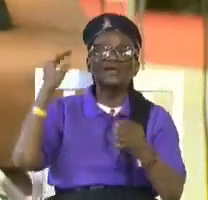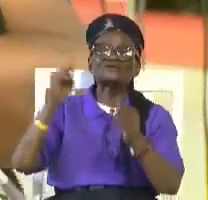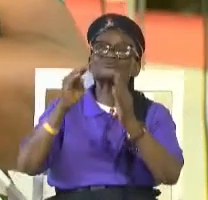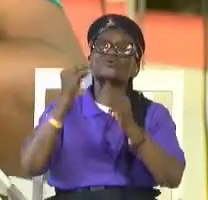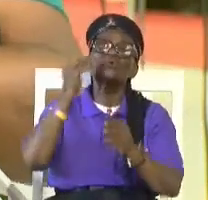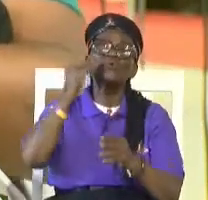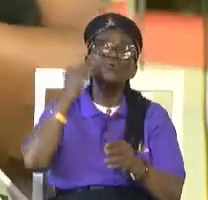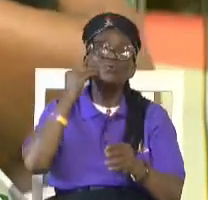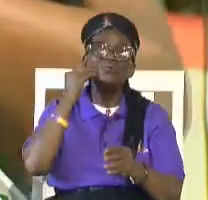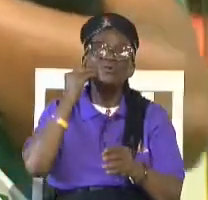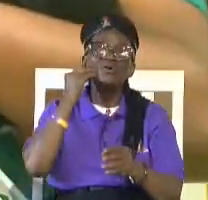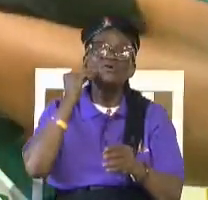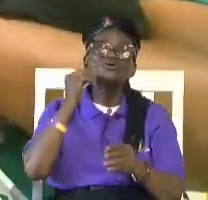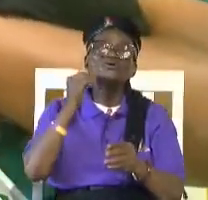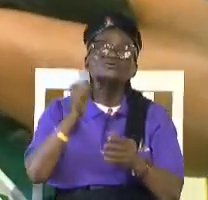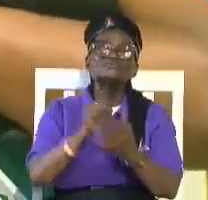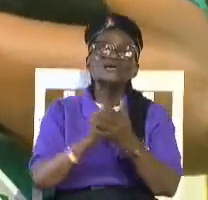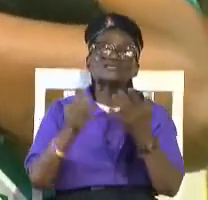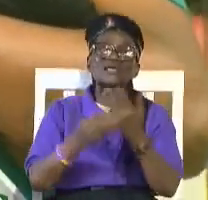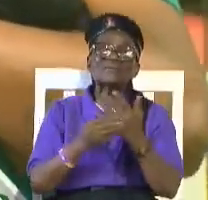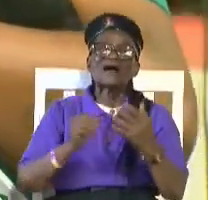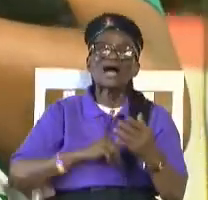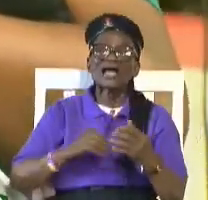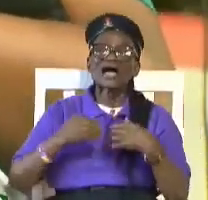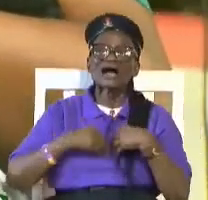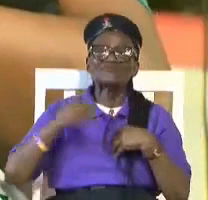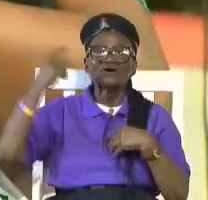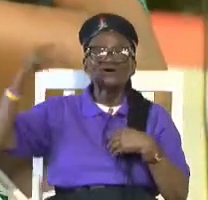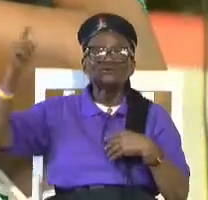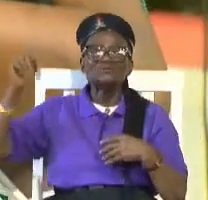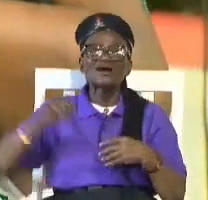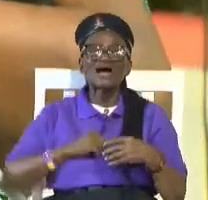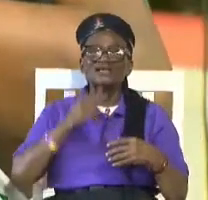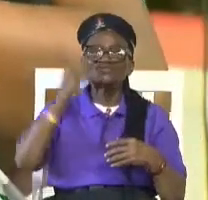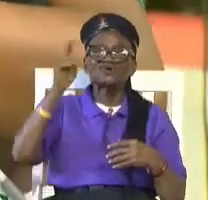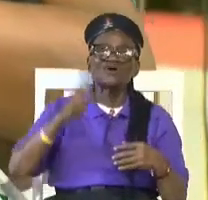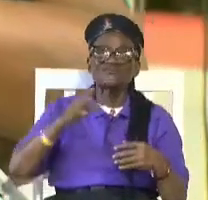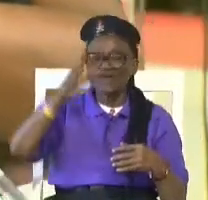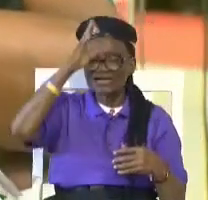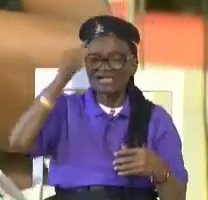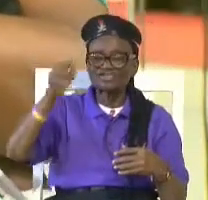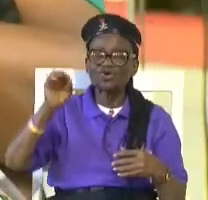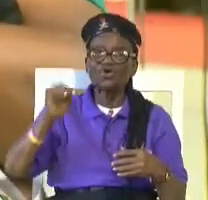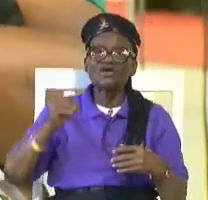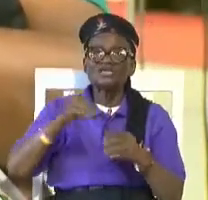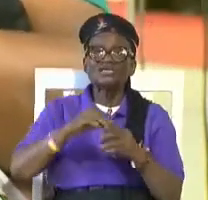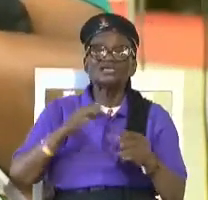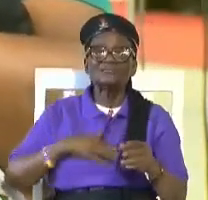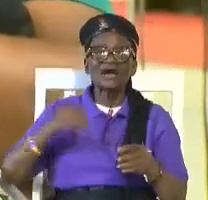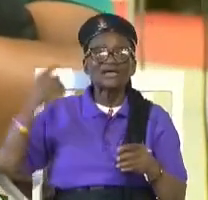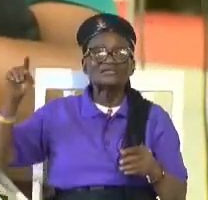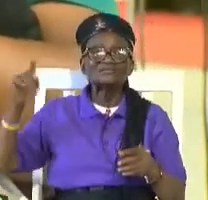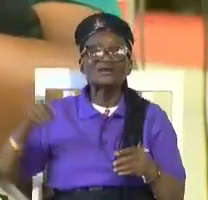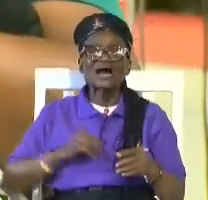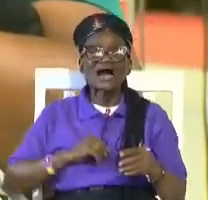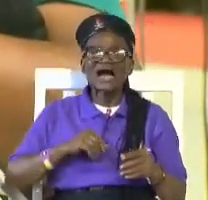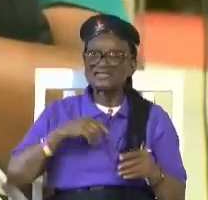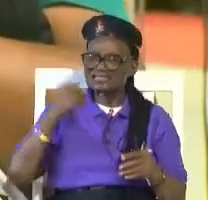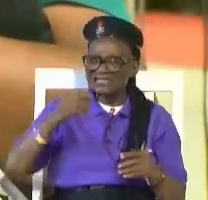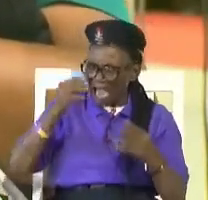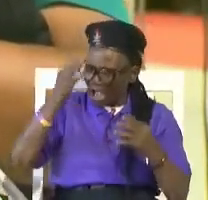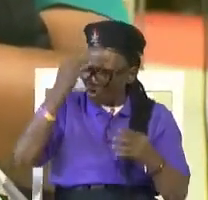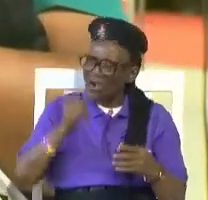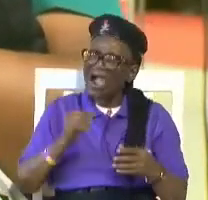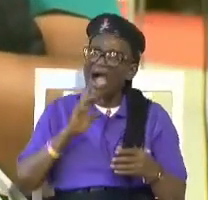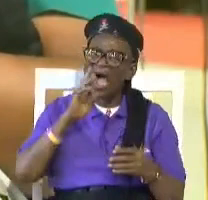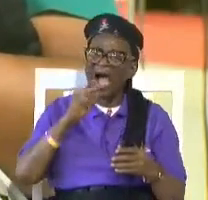I went home. September, I had a dream. I saw that the Joe in my dream. I was like, how am I so close to him? Where are the